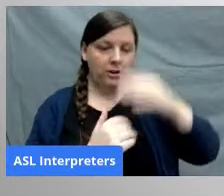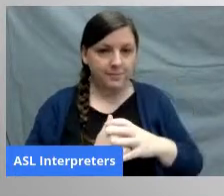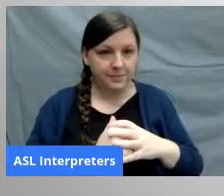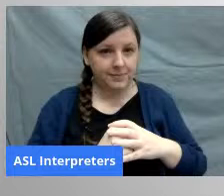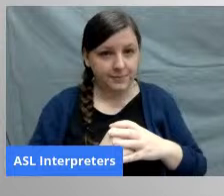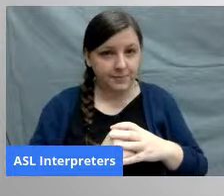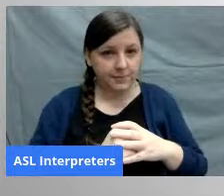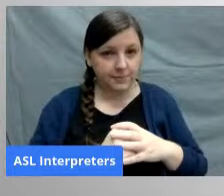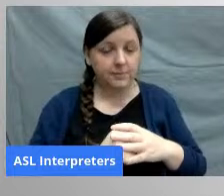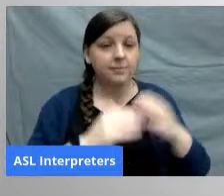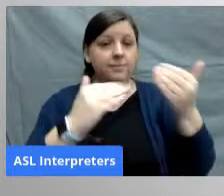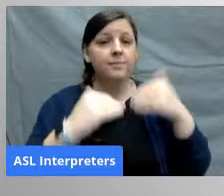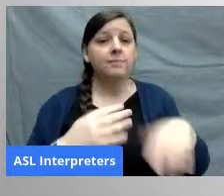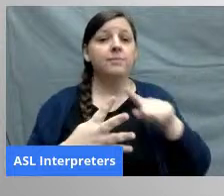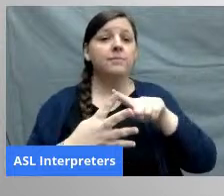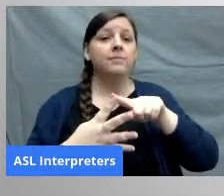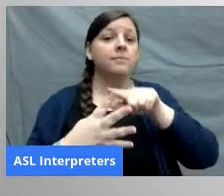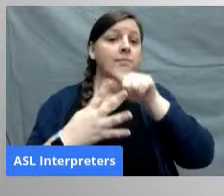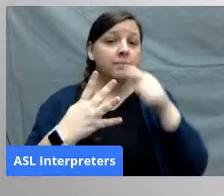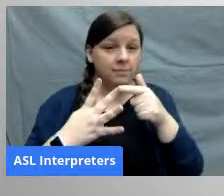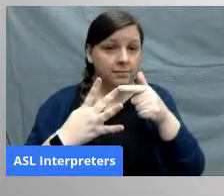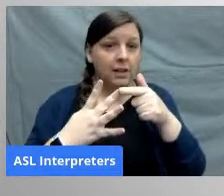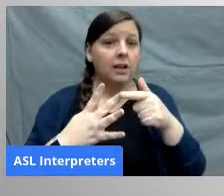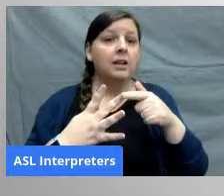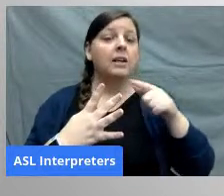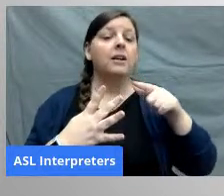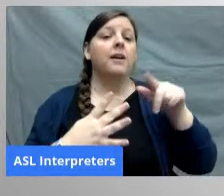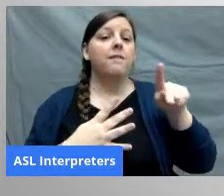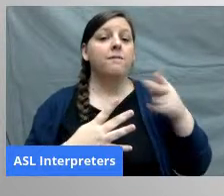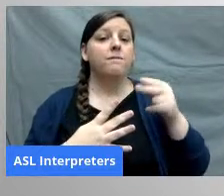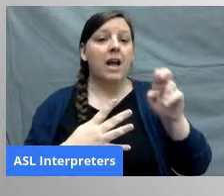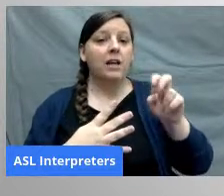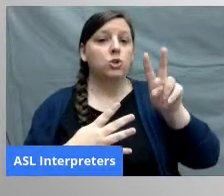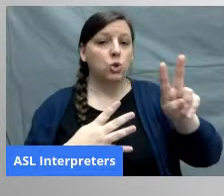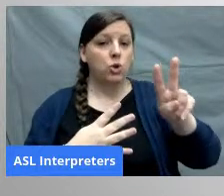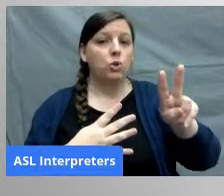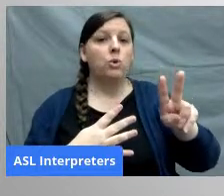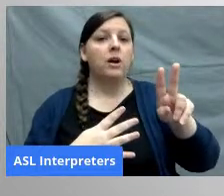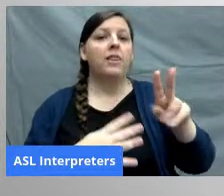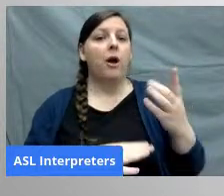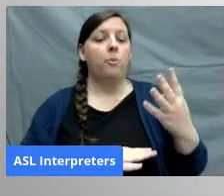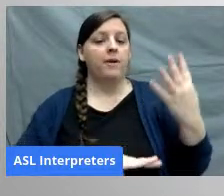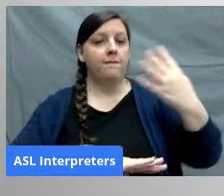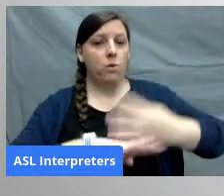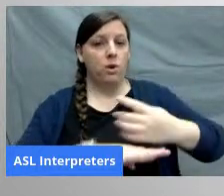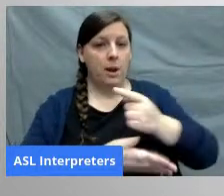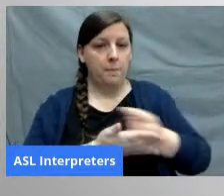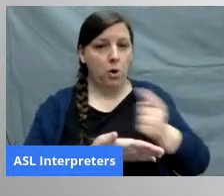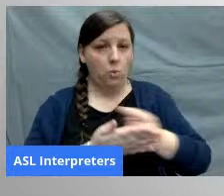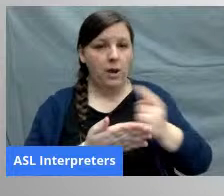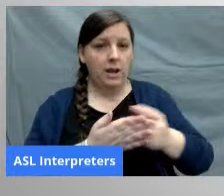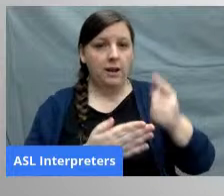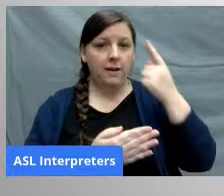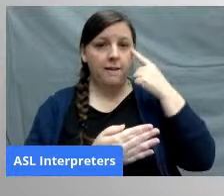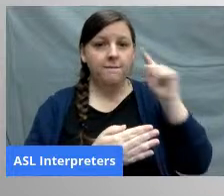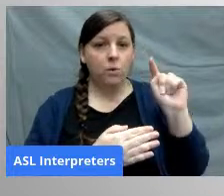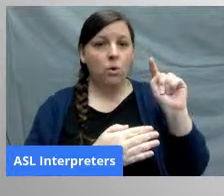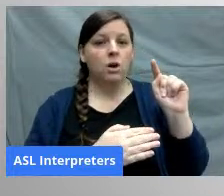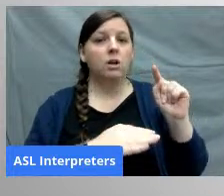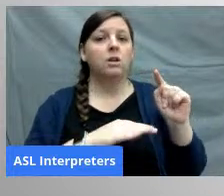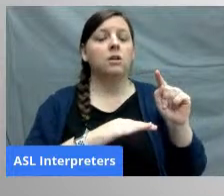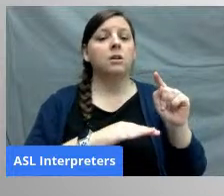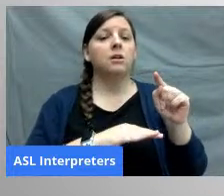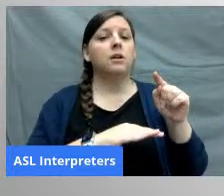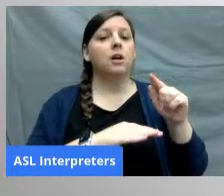Early Learning and grades pre-K through second grade. We will bring in all of those students for 4 days